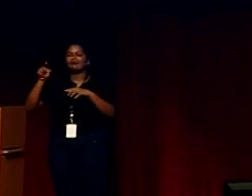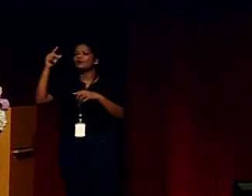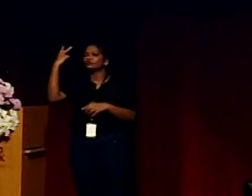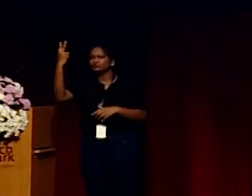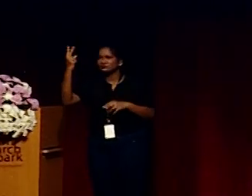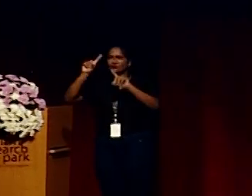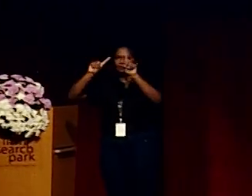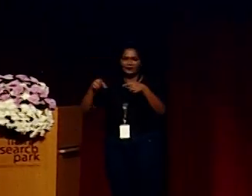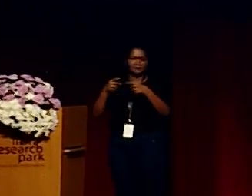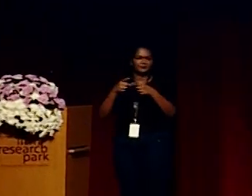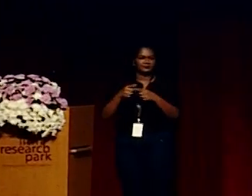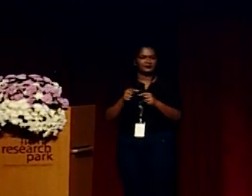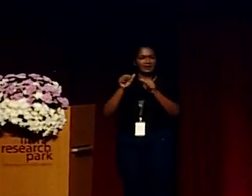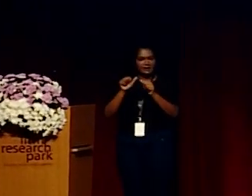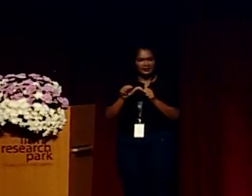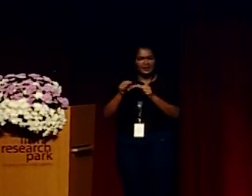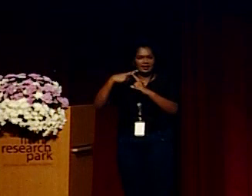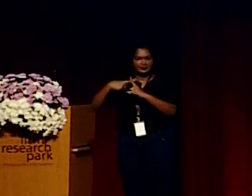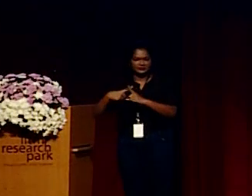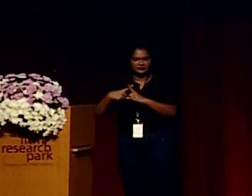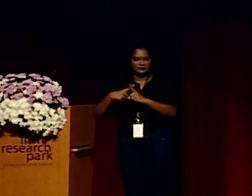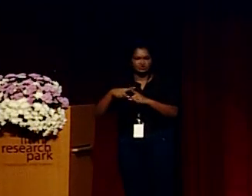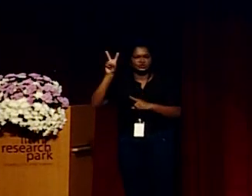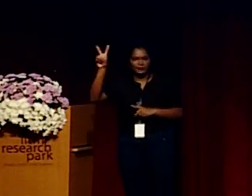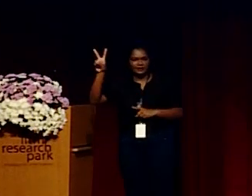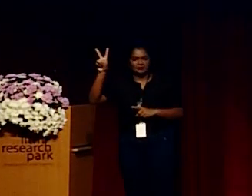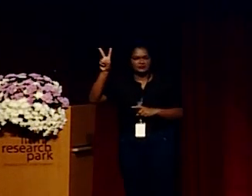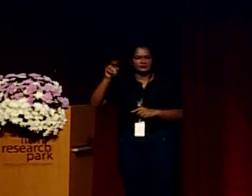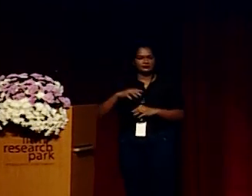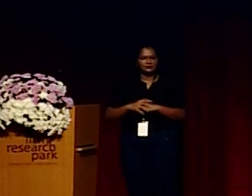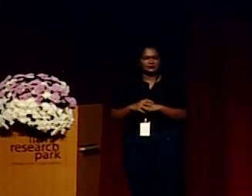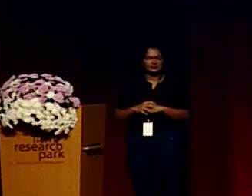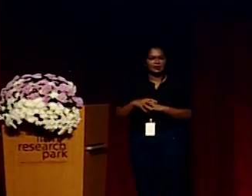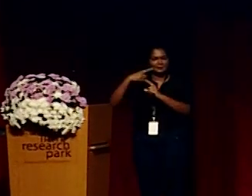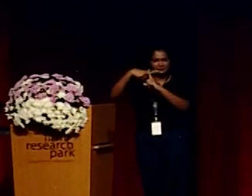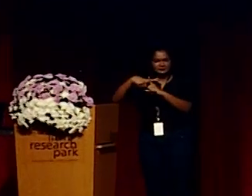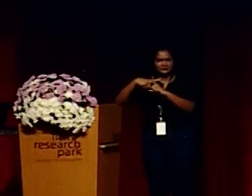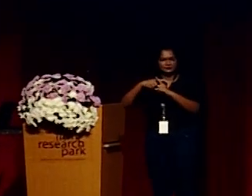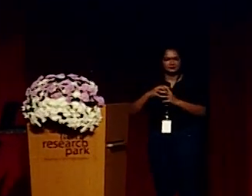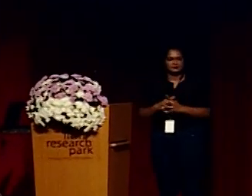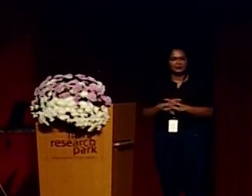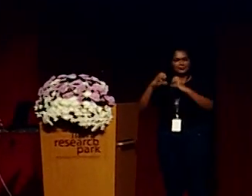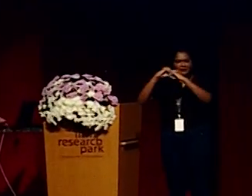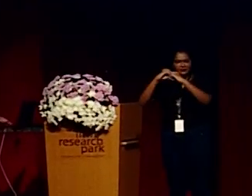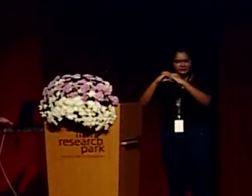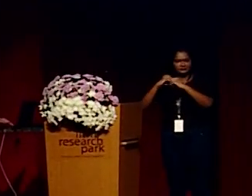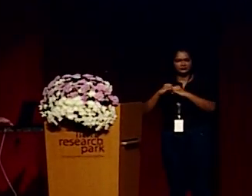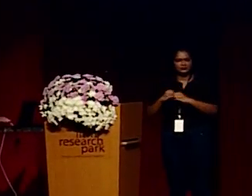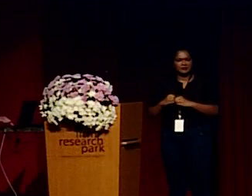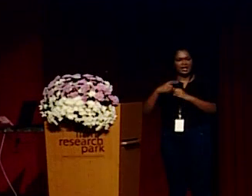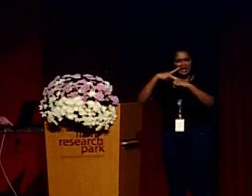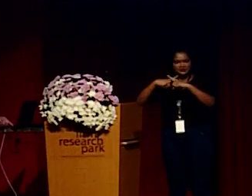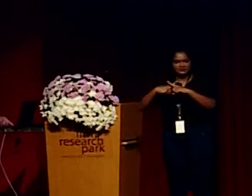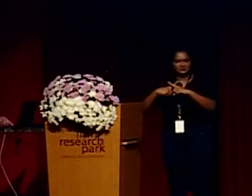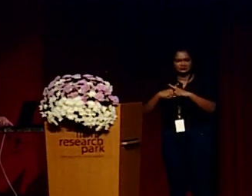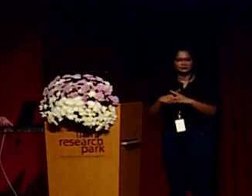go on the left-hand side. A x squared plus b